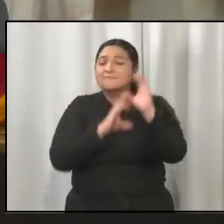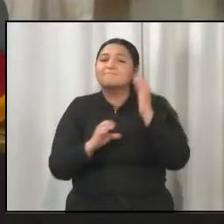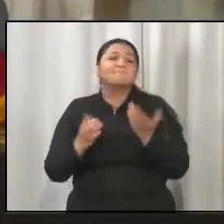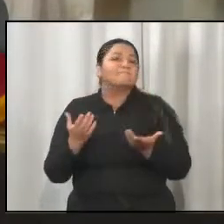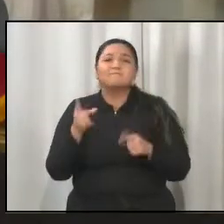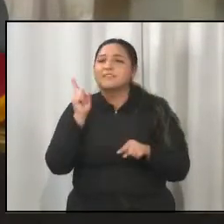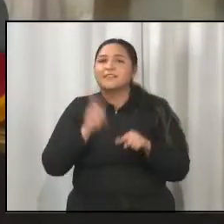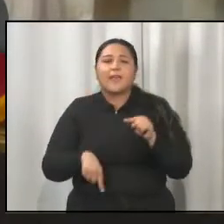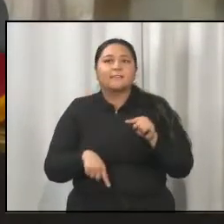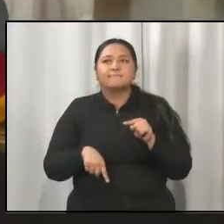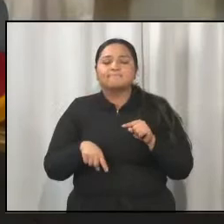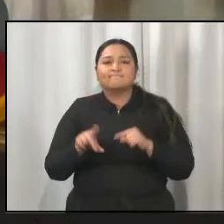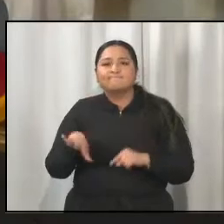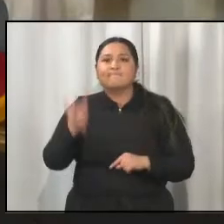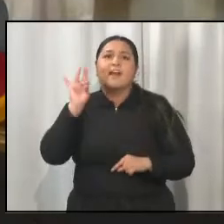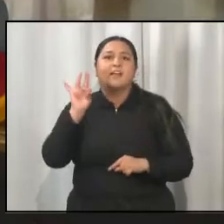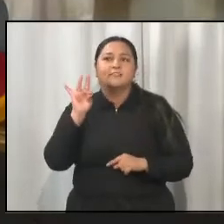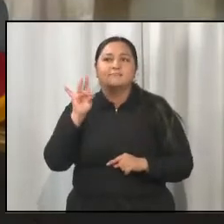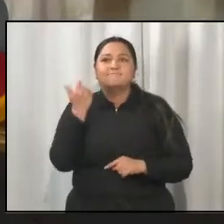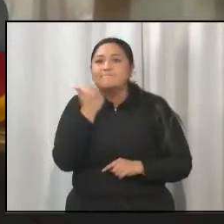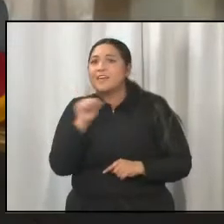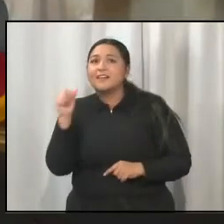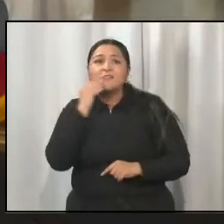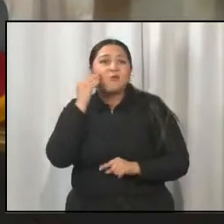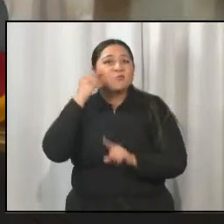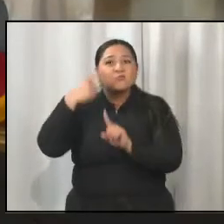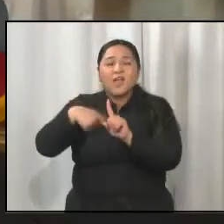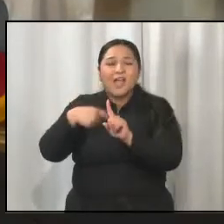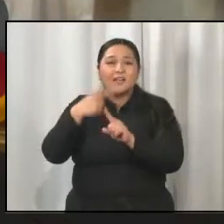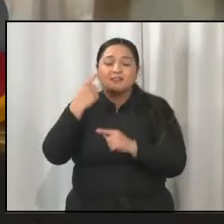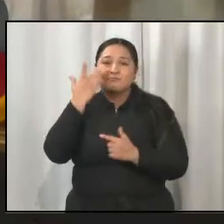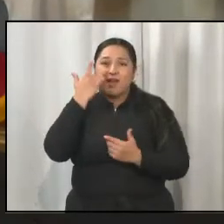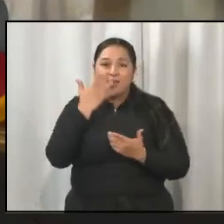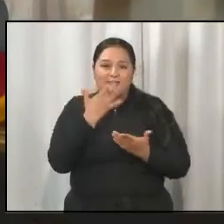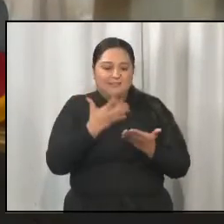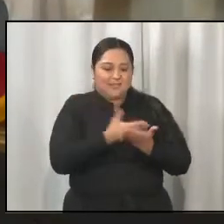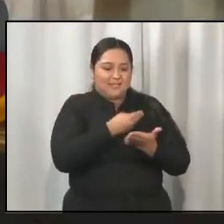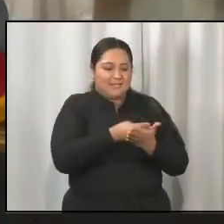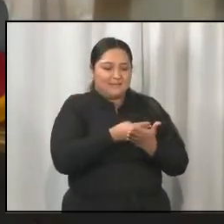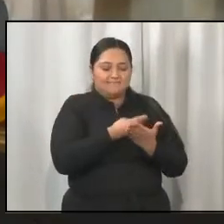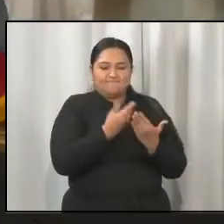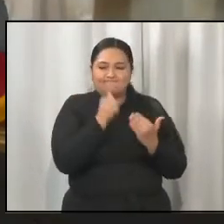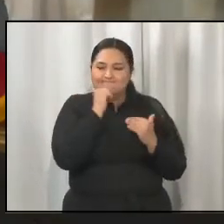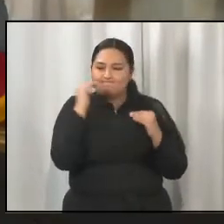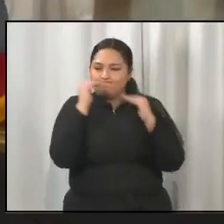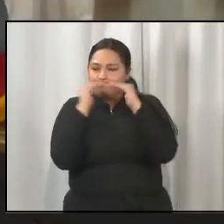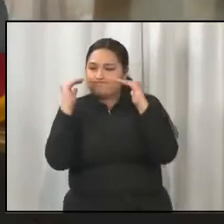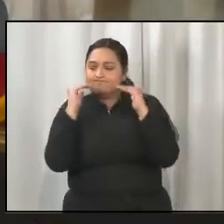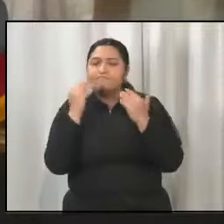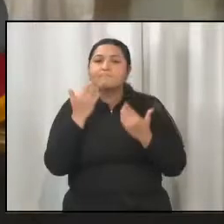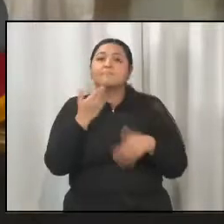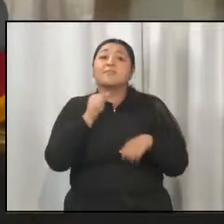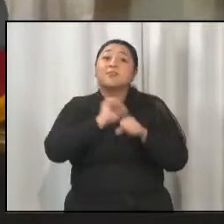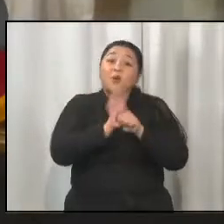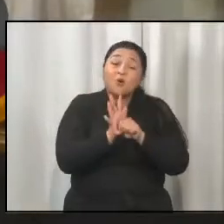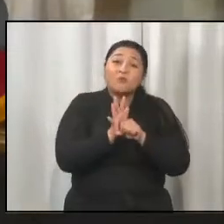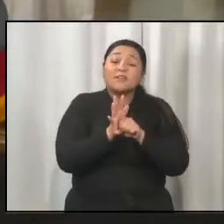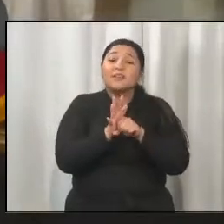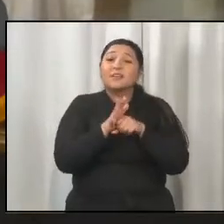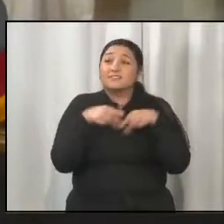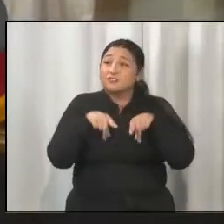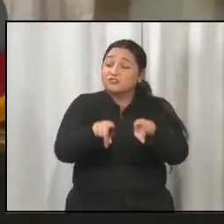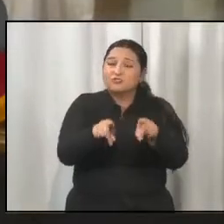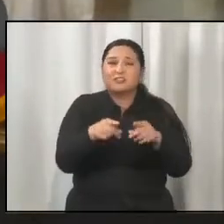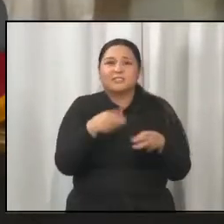able to rent anywhere because of her fixed income. And with the pandemic, she also found it difficult to bring in additional